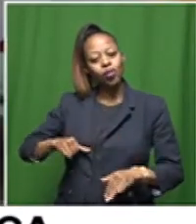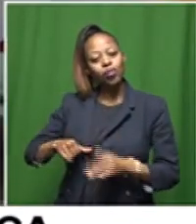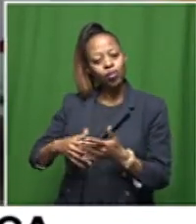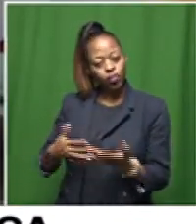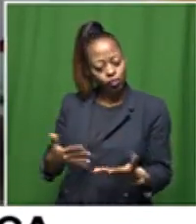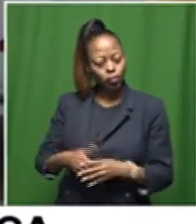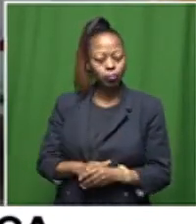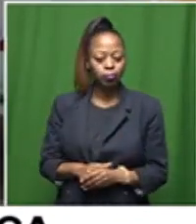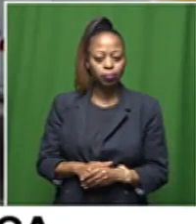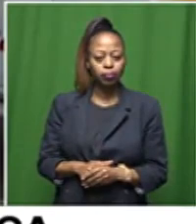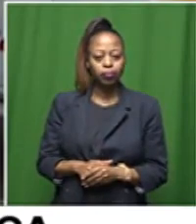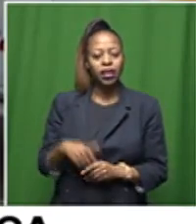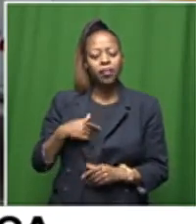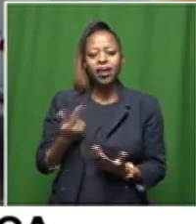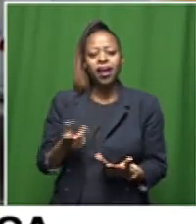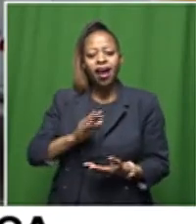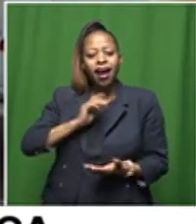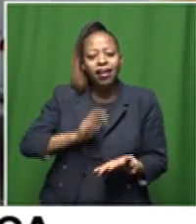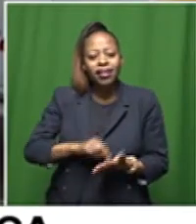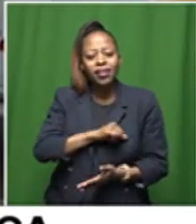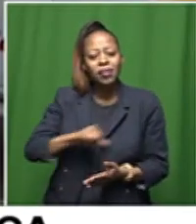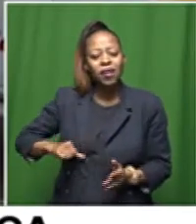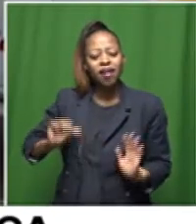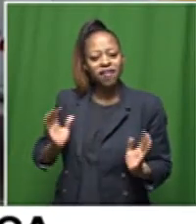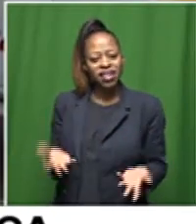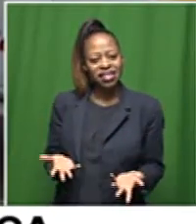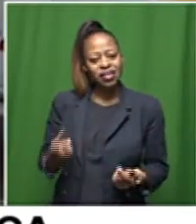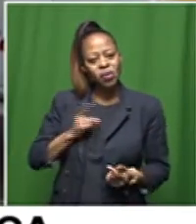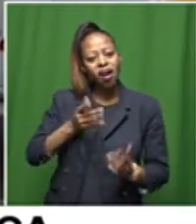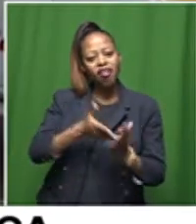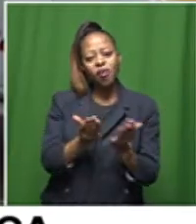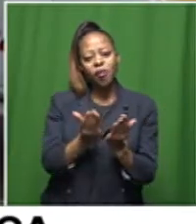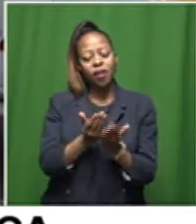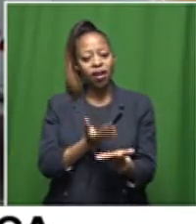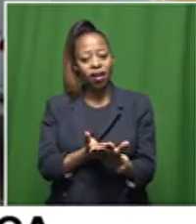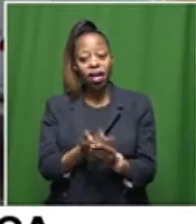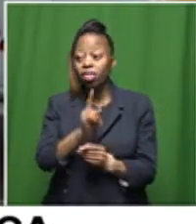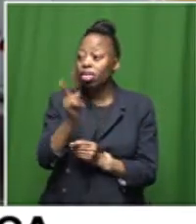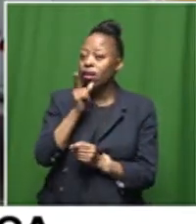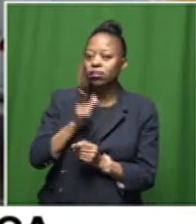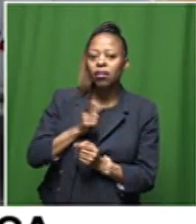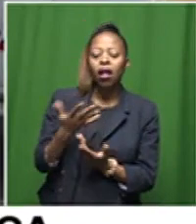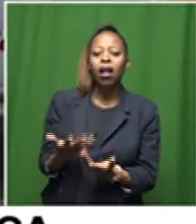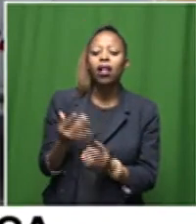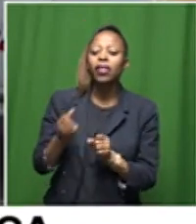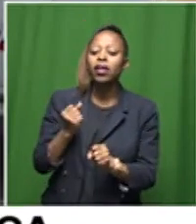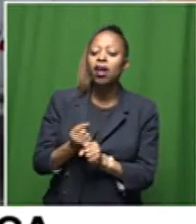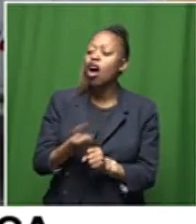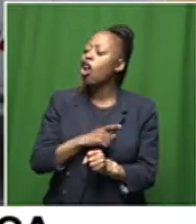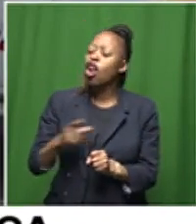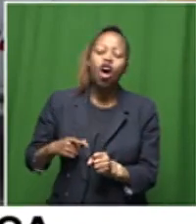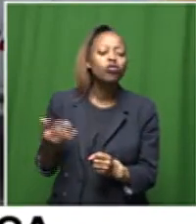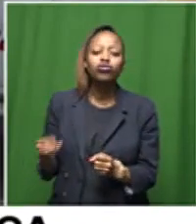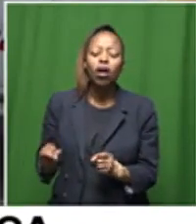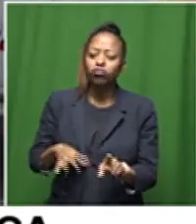on. So all I want is to be operated so that I can attend school. They are telling me that the year is still long.